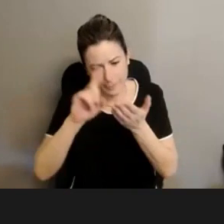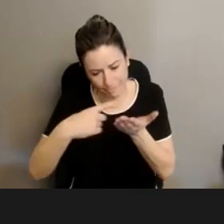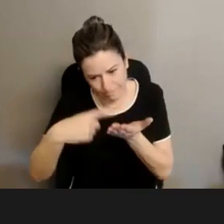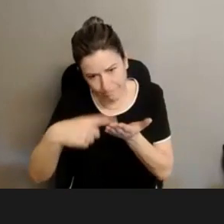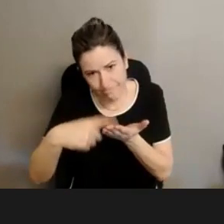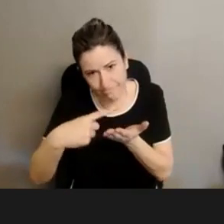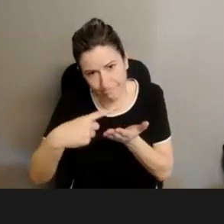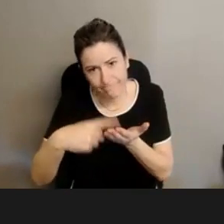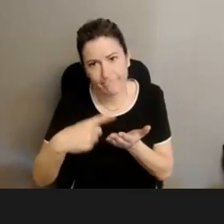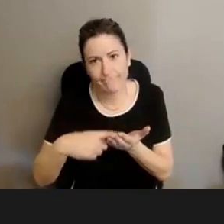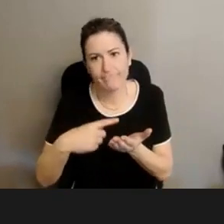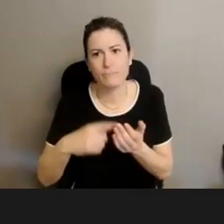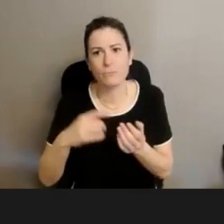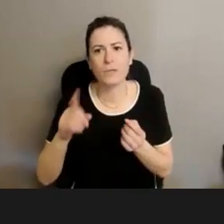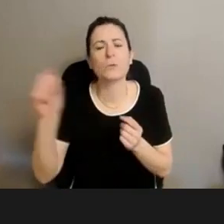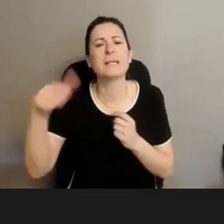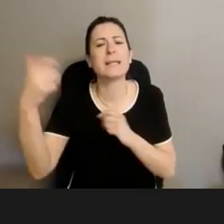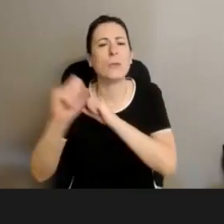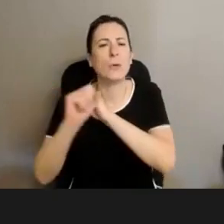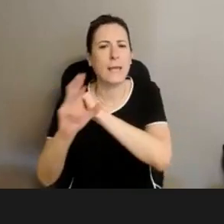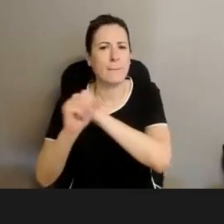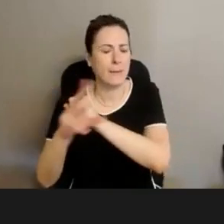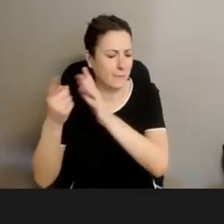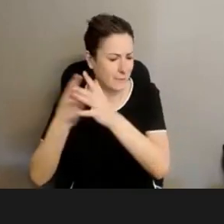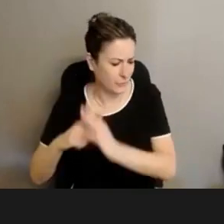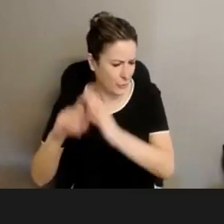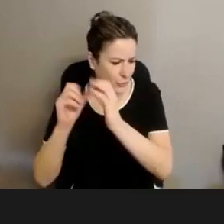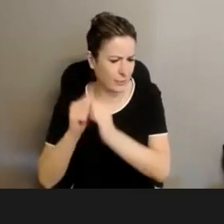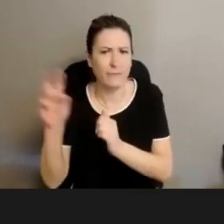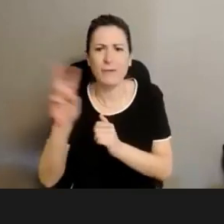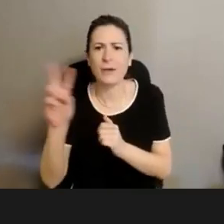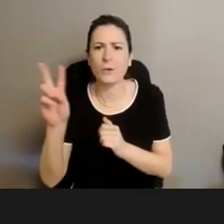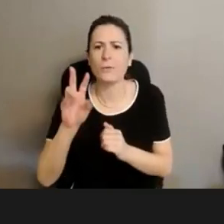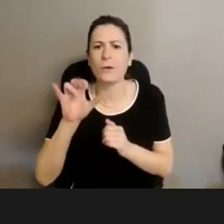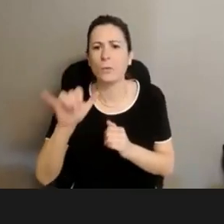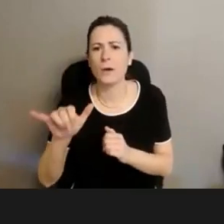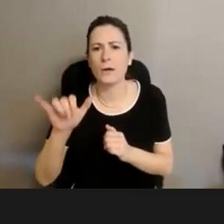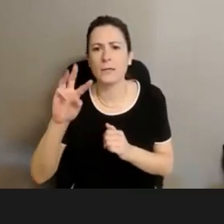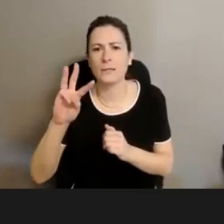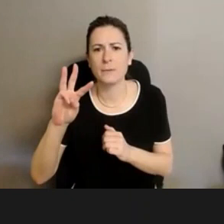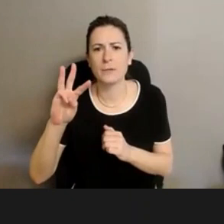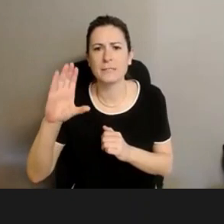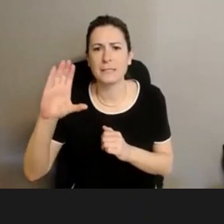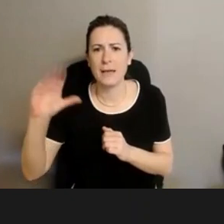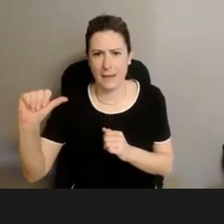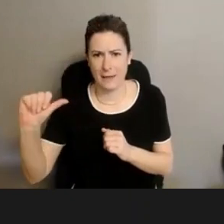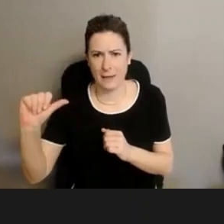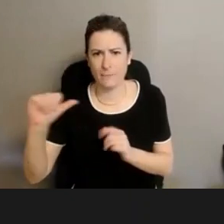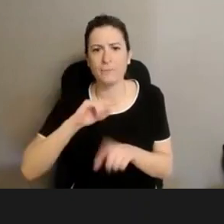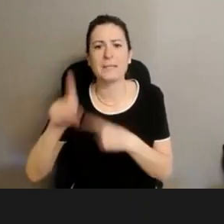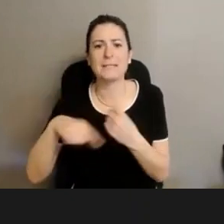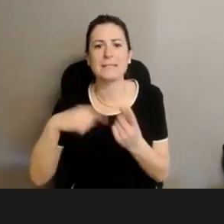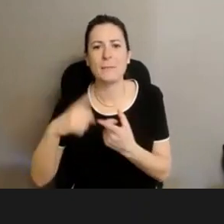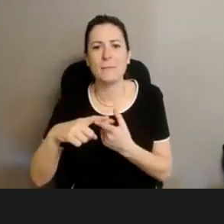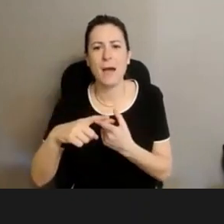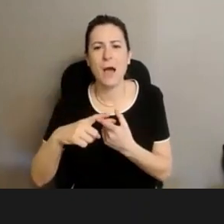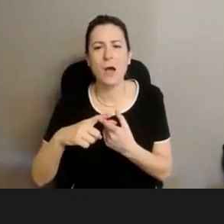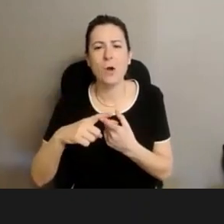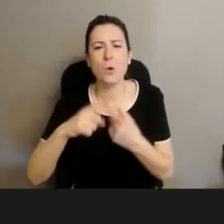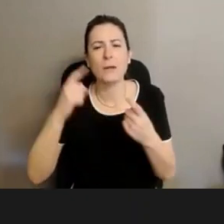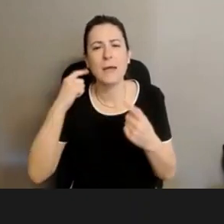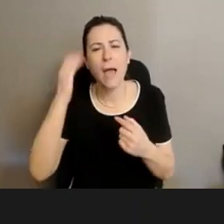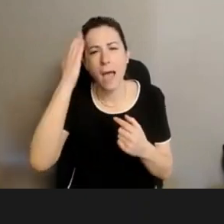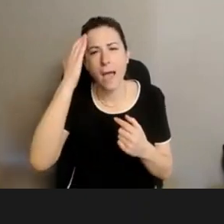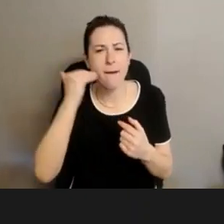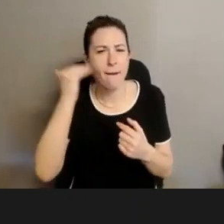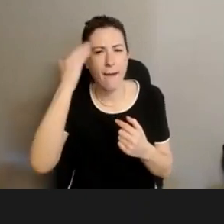Greater Vancouver YWCA, and it's to do with concussion. And there is a